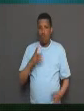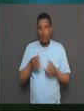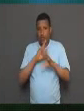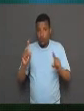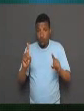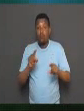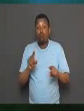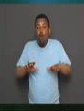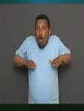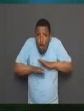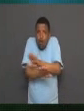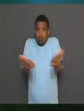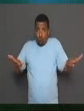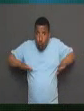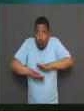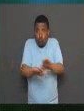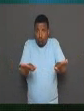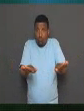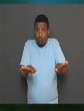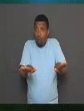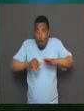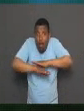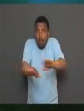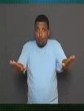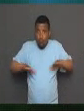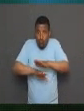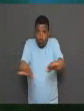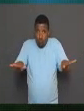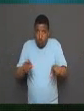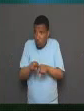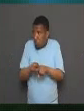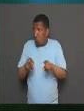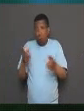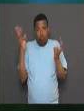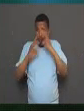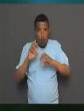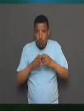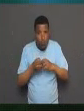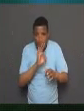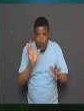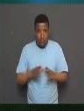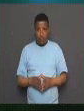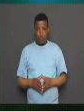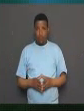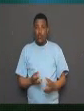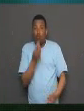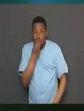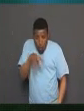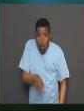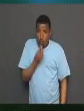nor can AIDS be transmitted by swimming in the same pool, eating the same